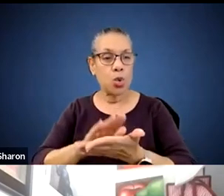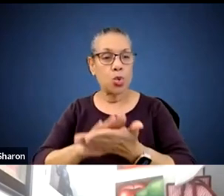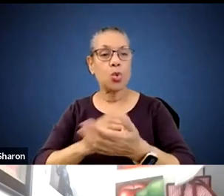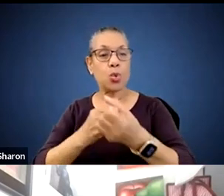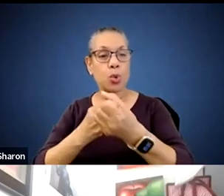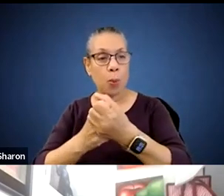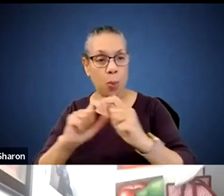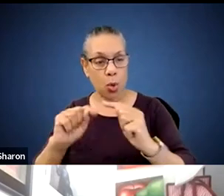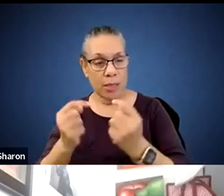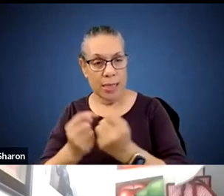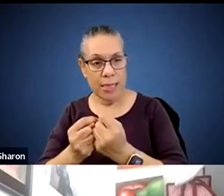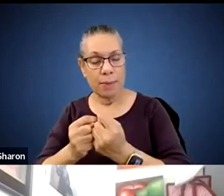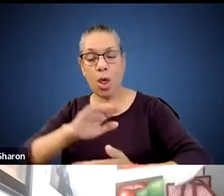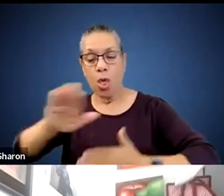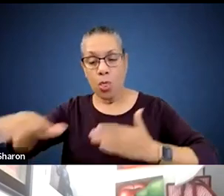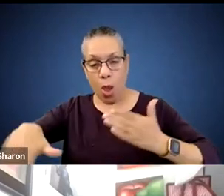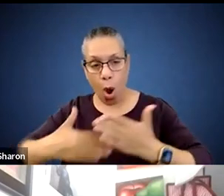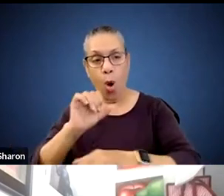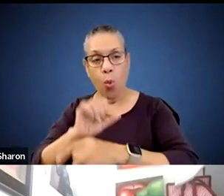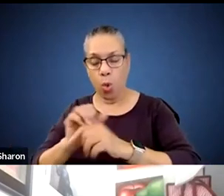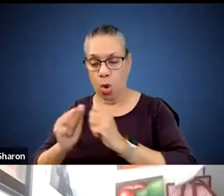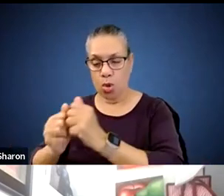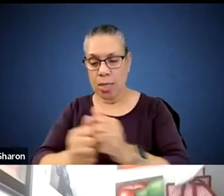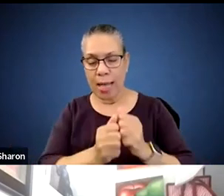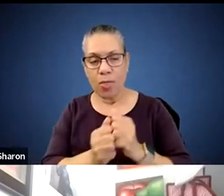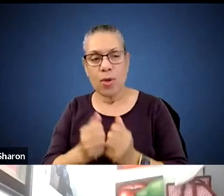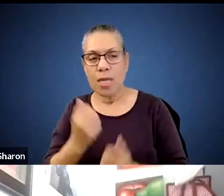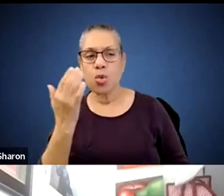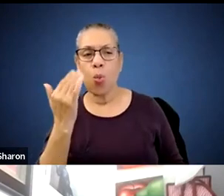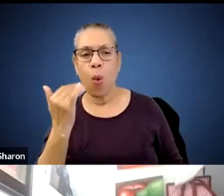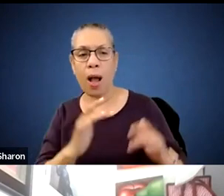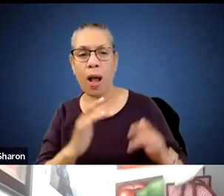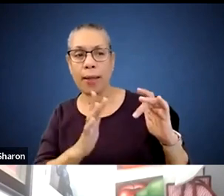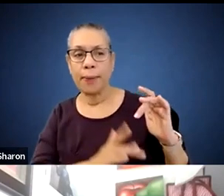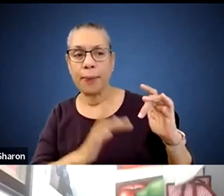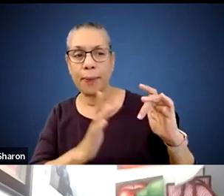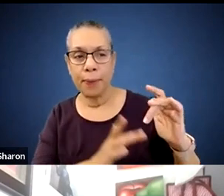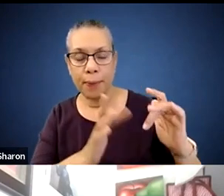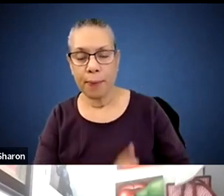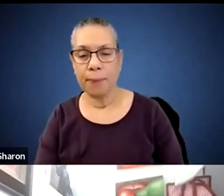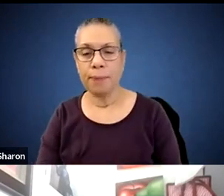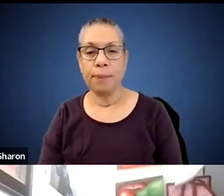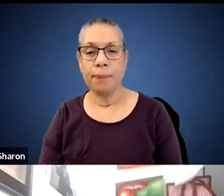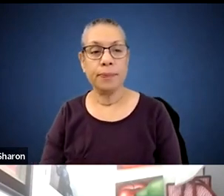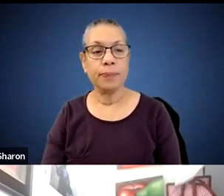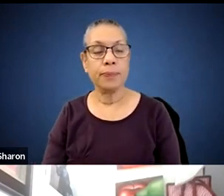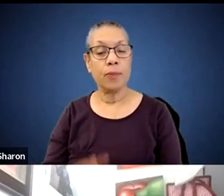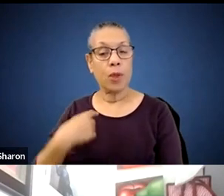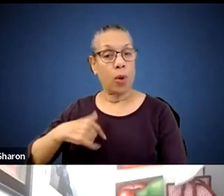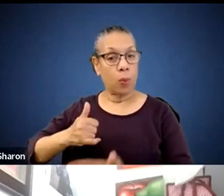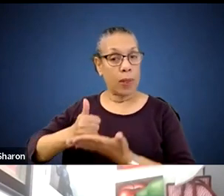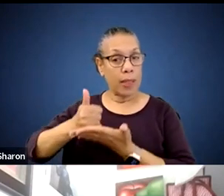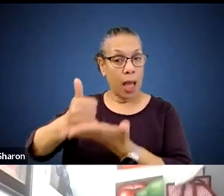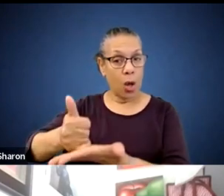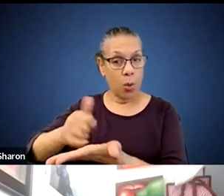can work collaboratively to understand some of the root causes what we coach in guide schools and